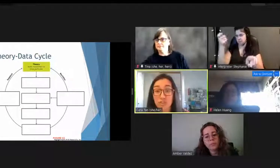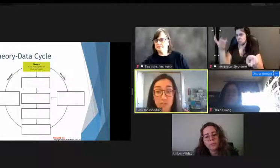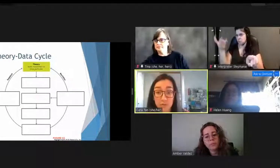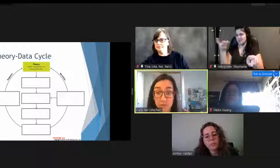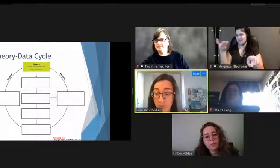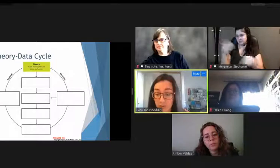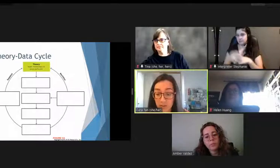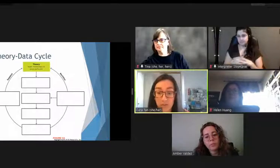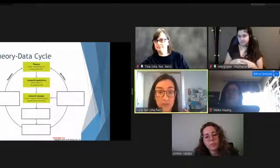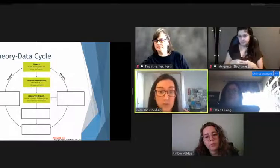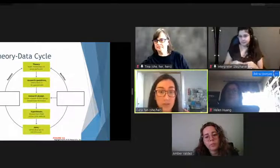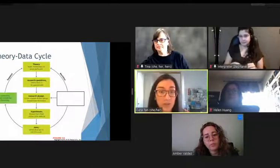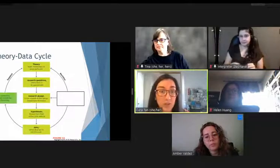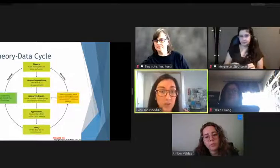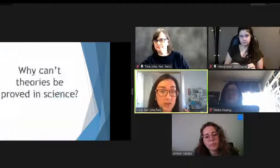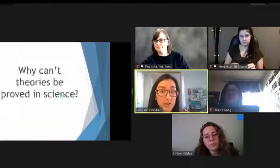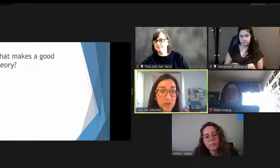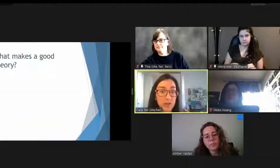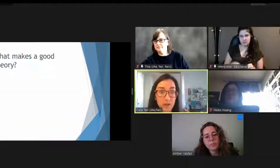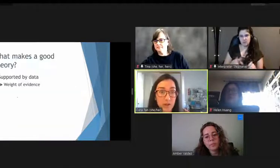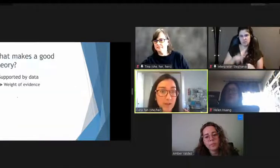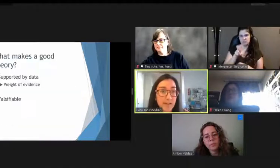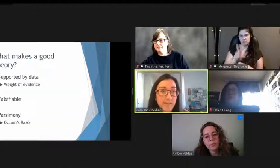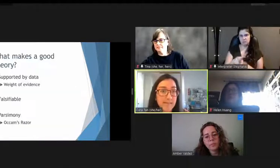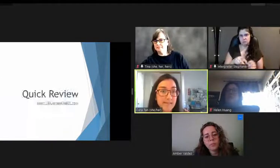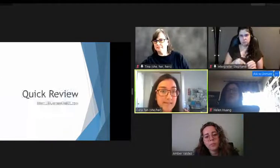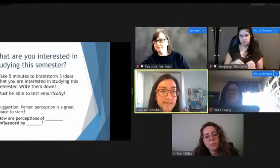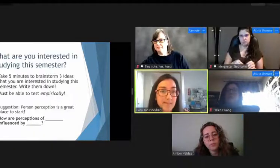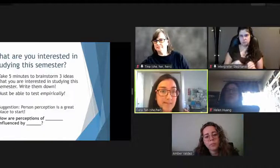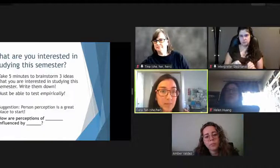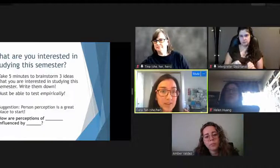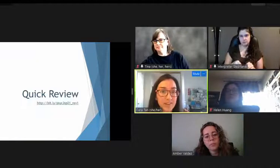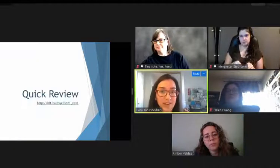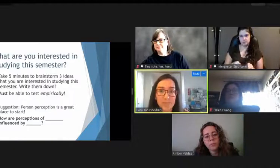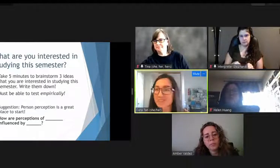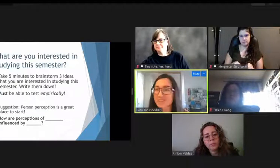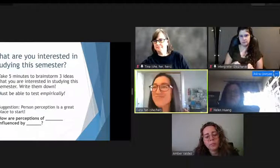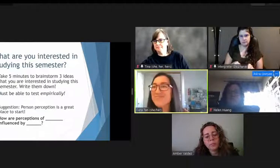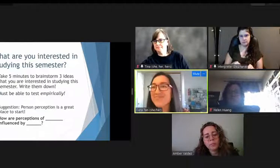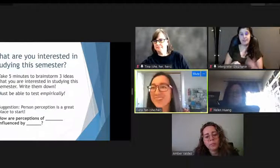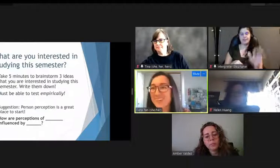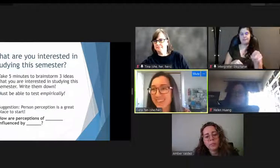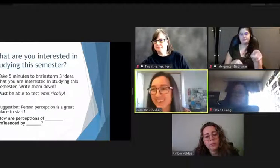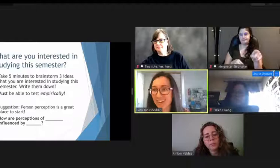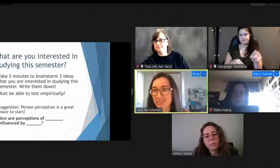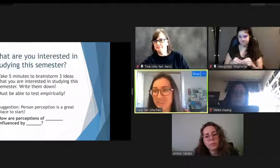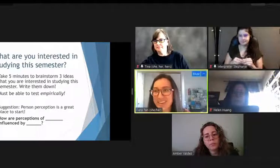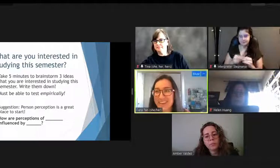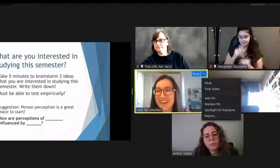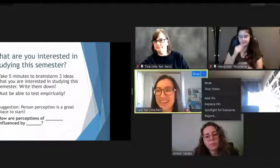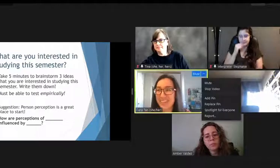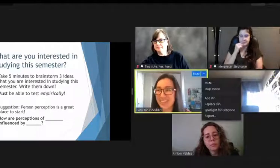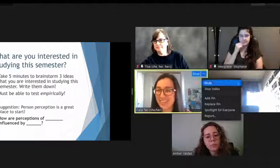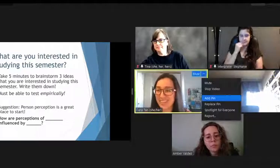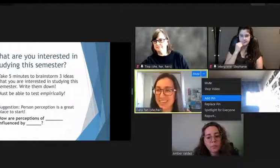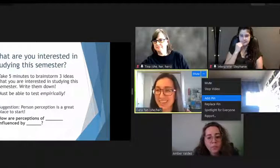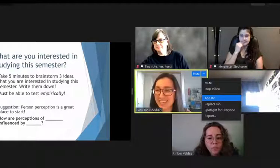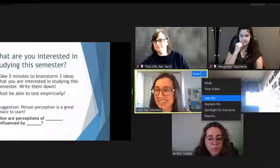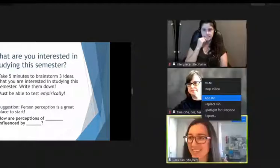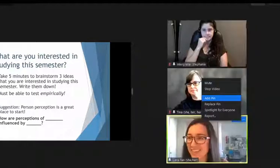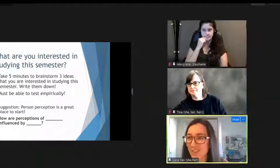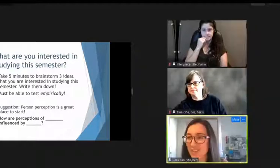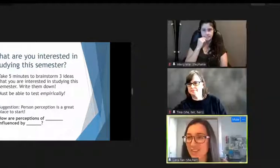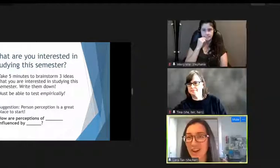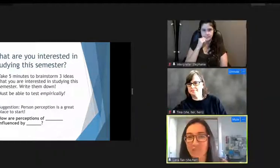want to get to a slide really quickly here. Where is it? Yeah, here. Okay. This is the